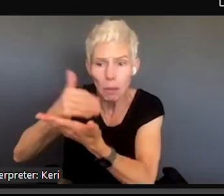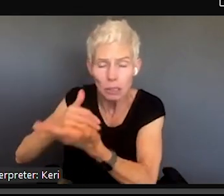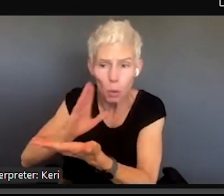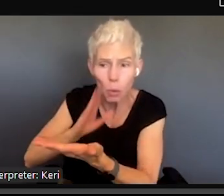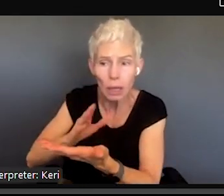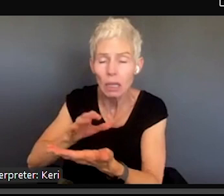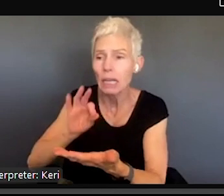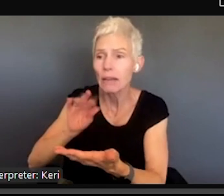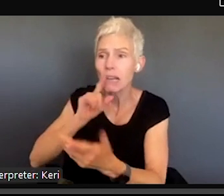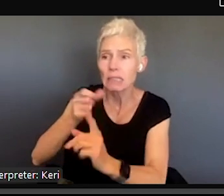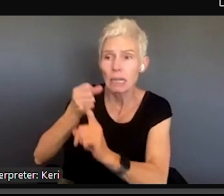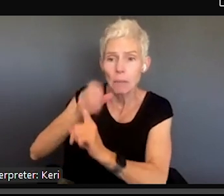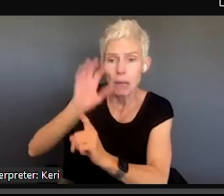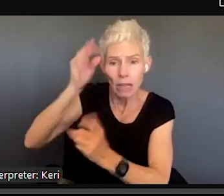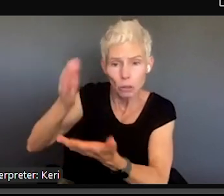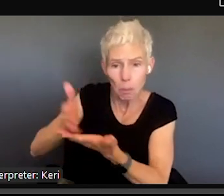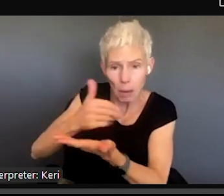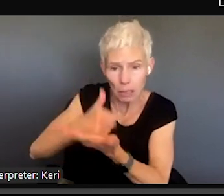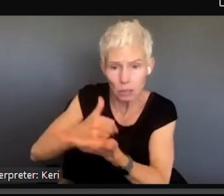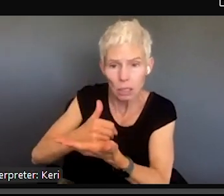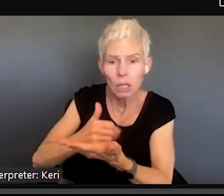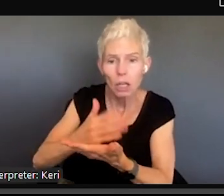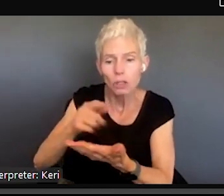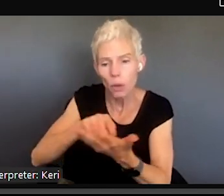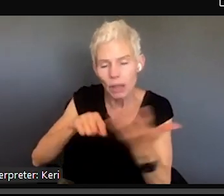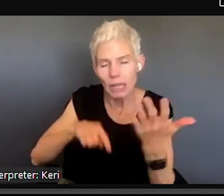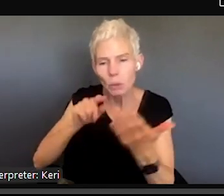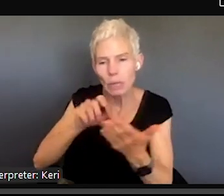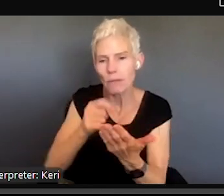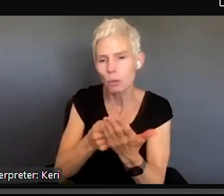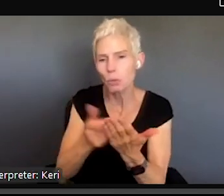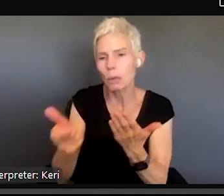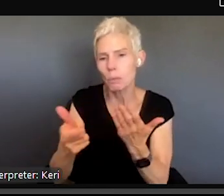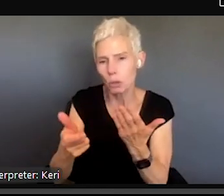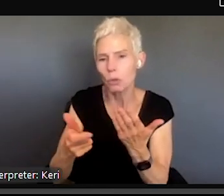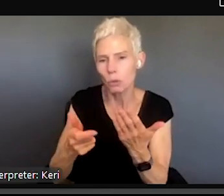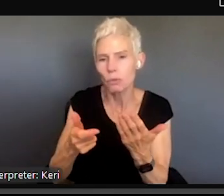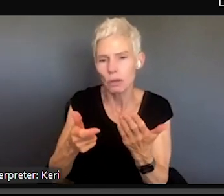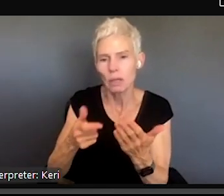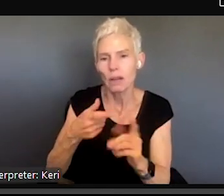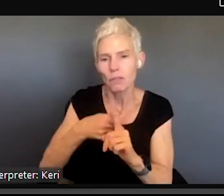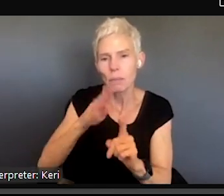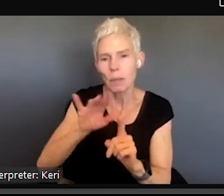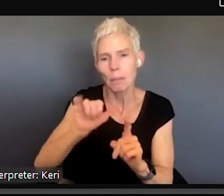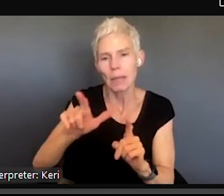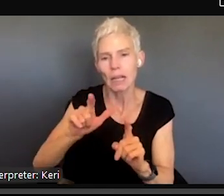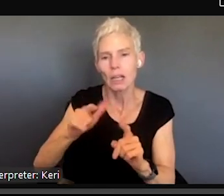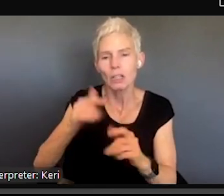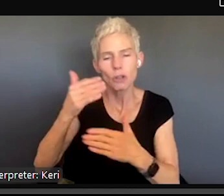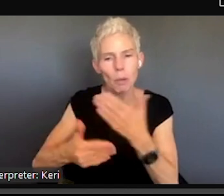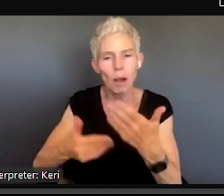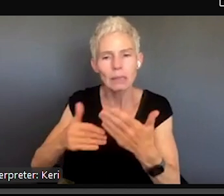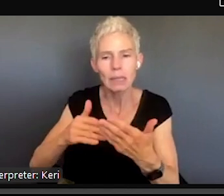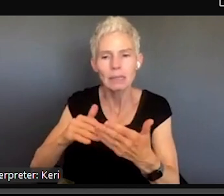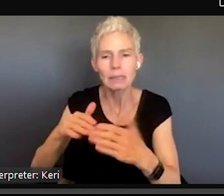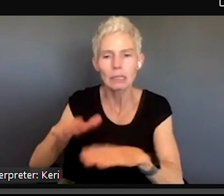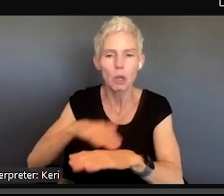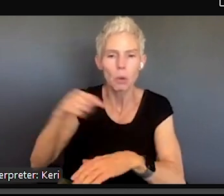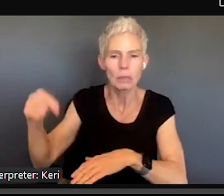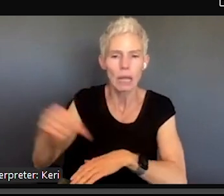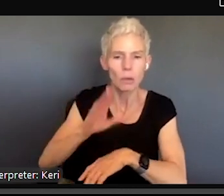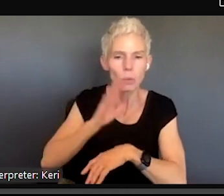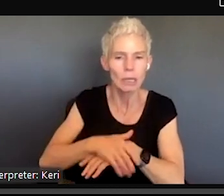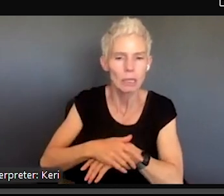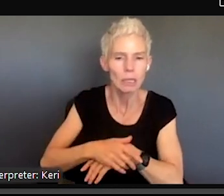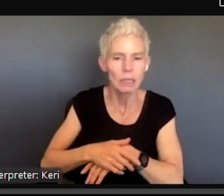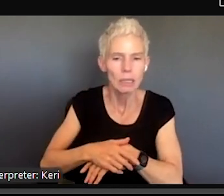would have to remove those provisions from the bill, which would slow down the process. So as of now, it could be released as soon as today, but we're waiting to see